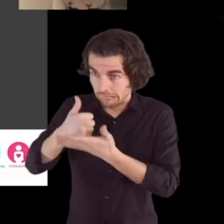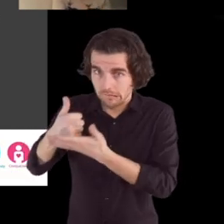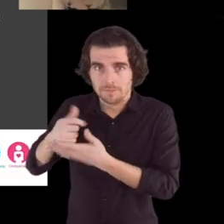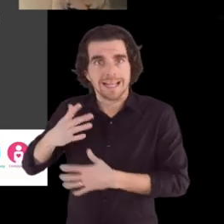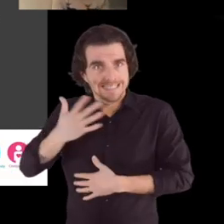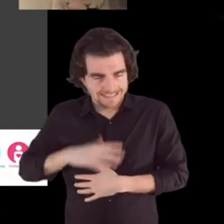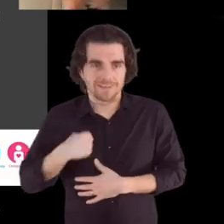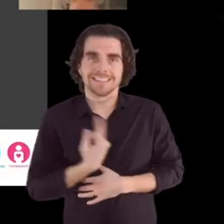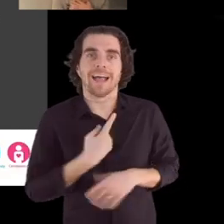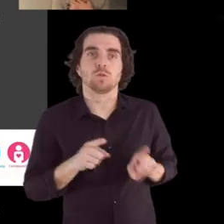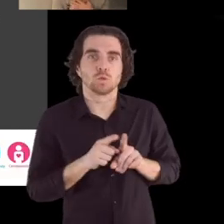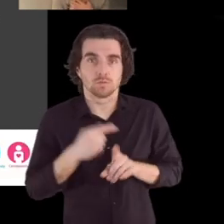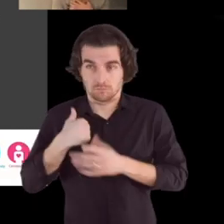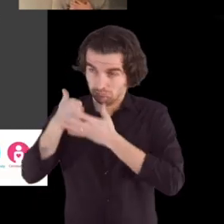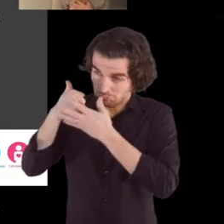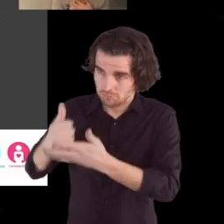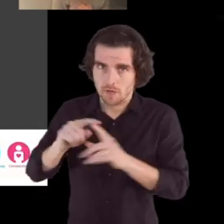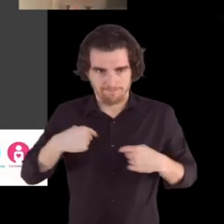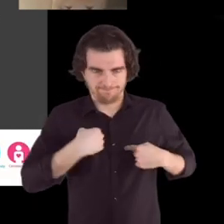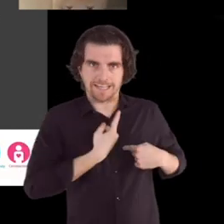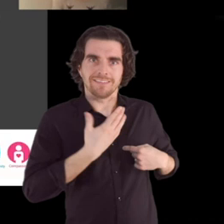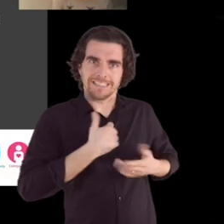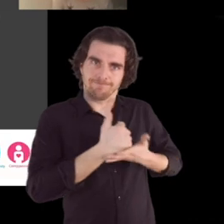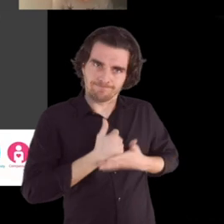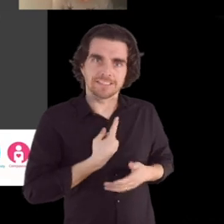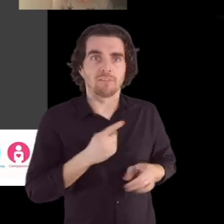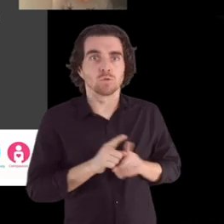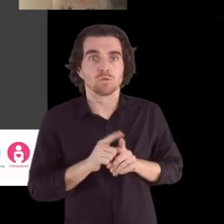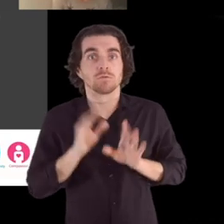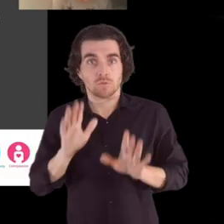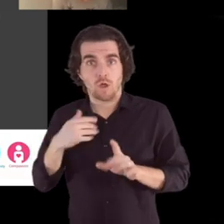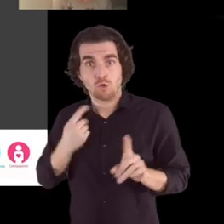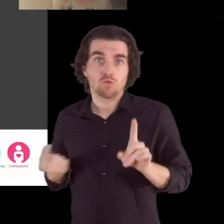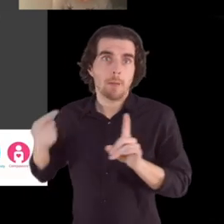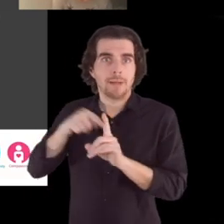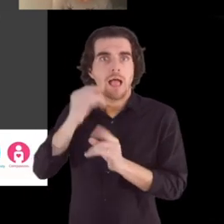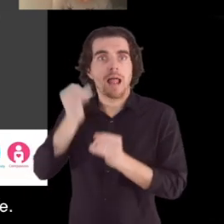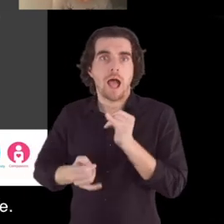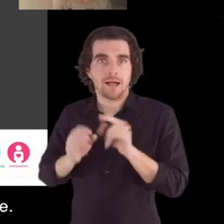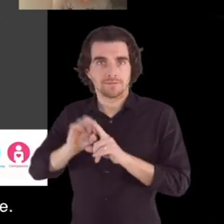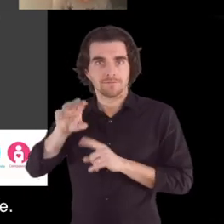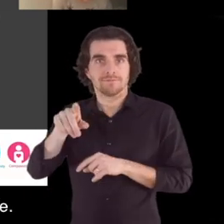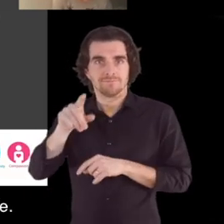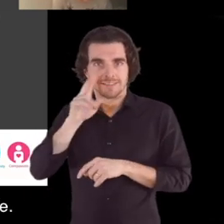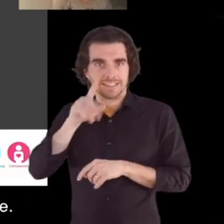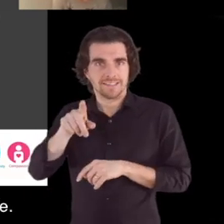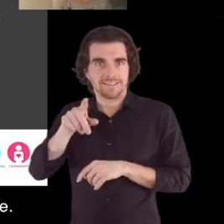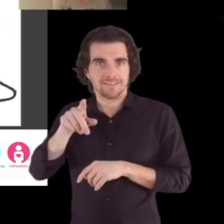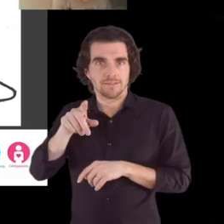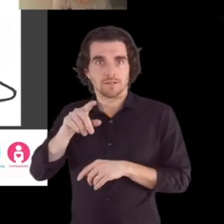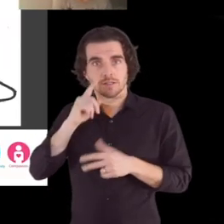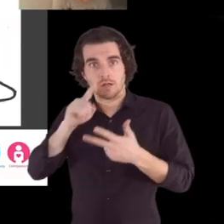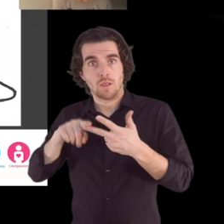family or friends. We need that for ourselves as well. Absolutely. I think, if we actually go back to that last slide, you can